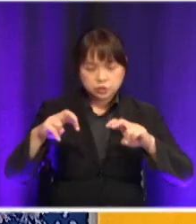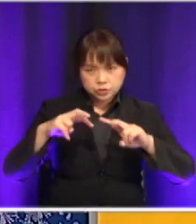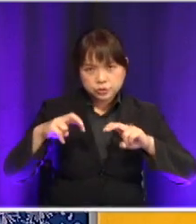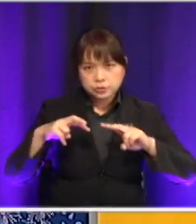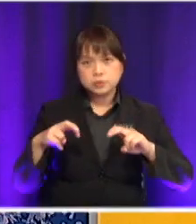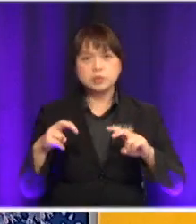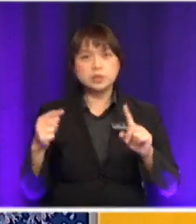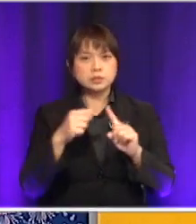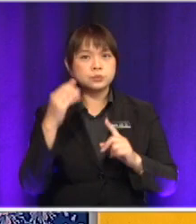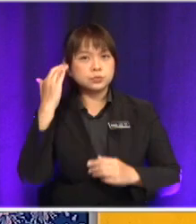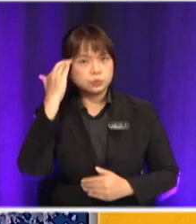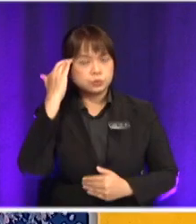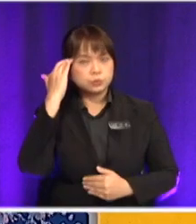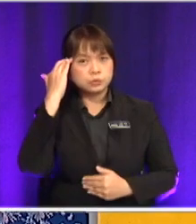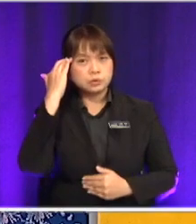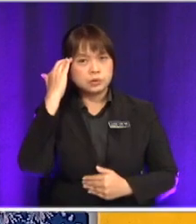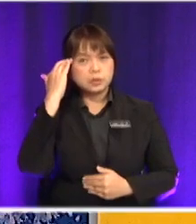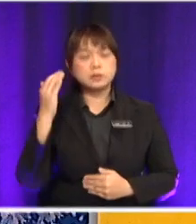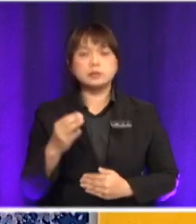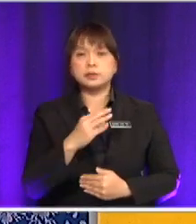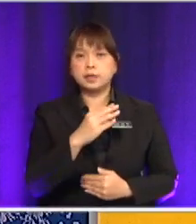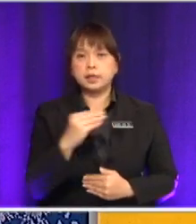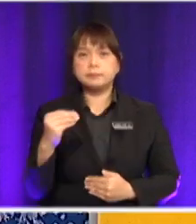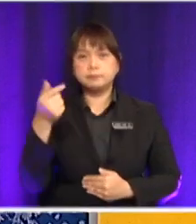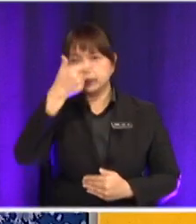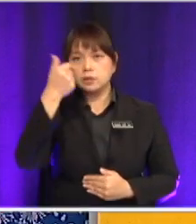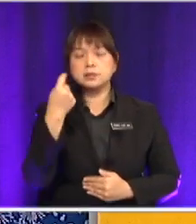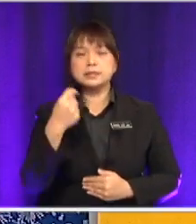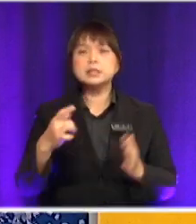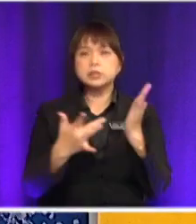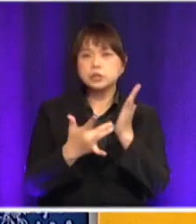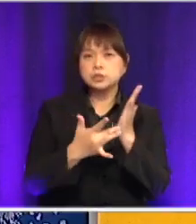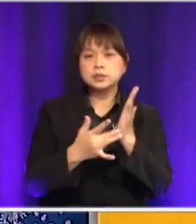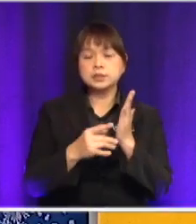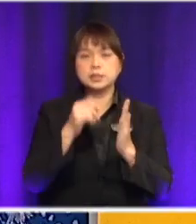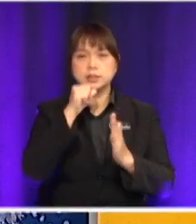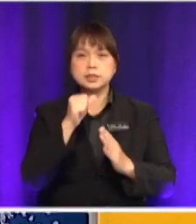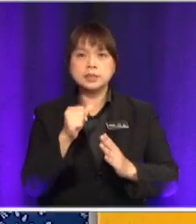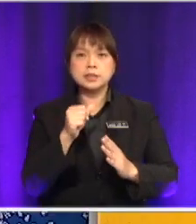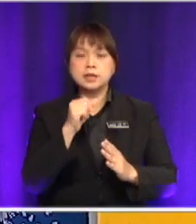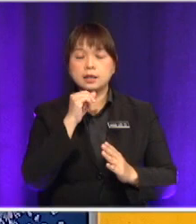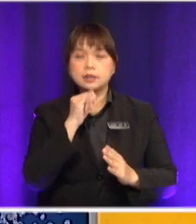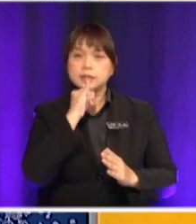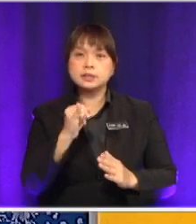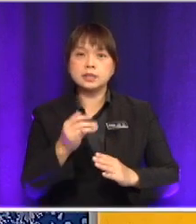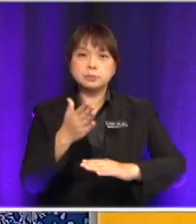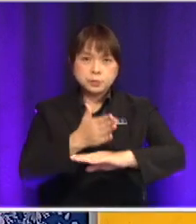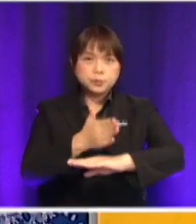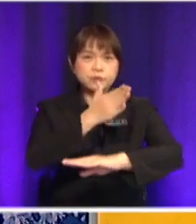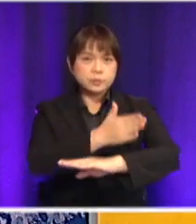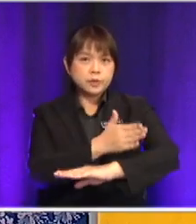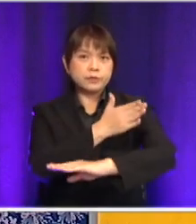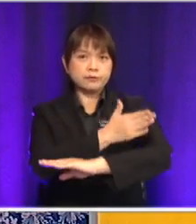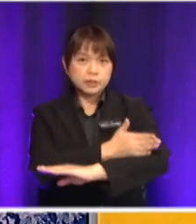technology is all about. You are improving from one gadget to another, from one technology to another. We already have